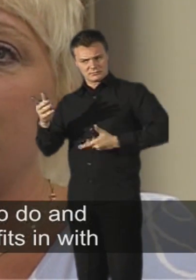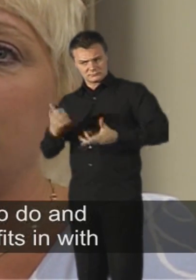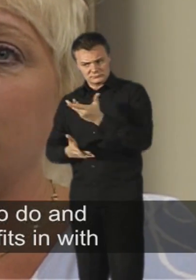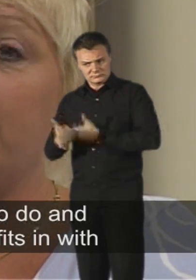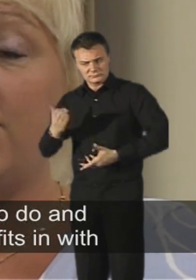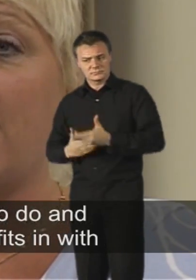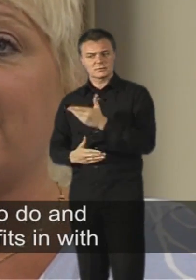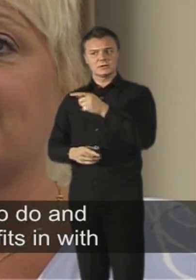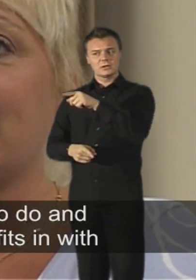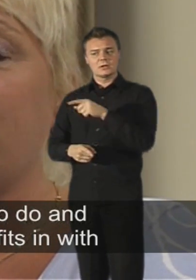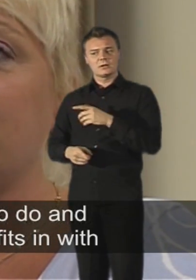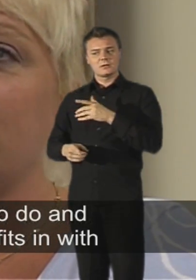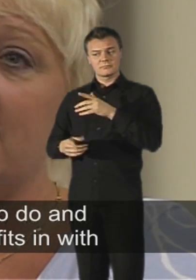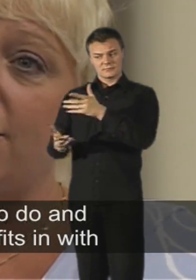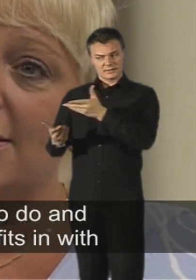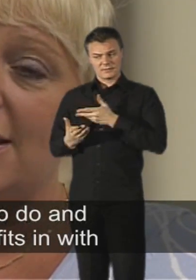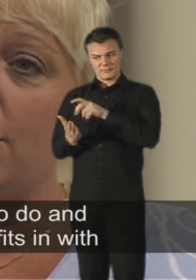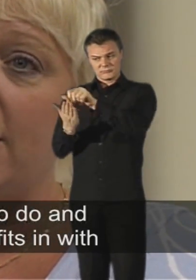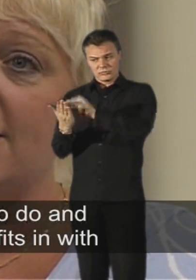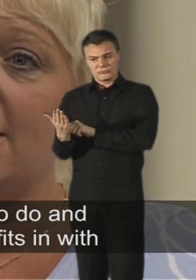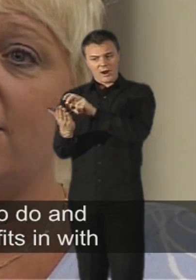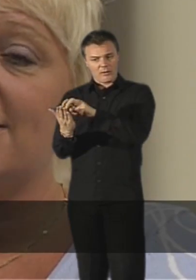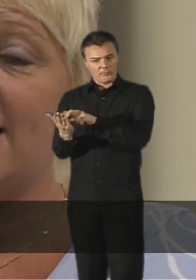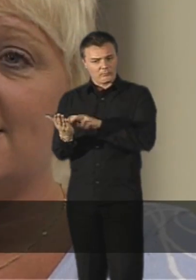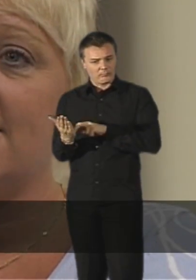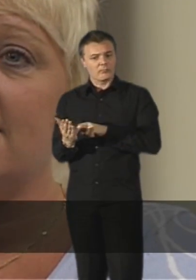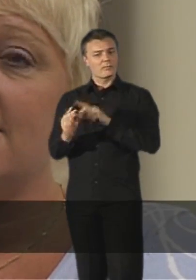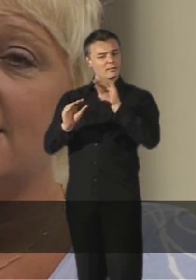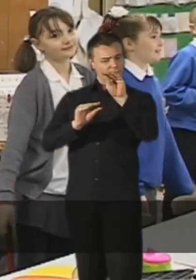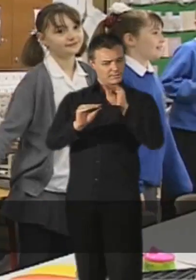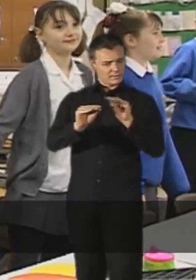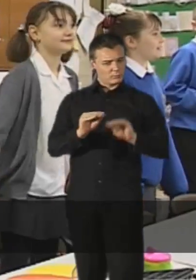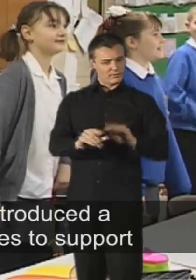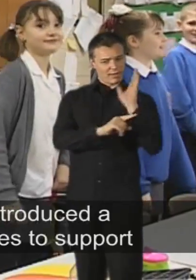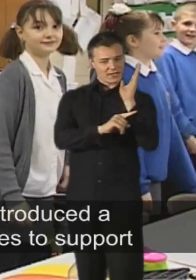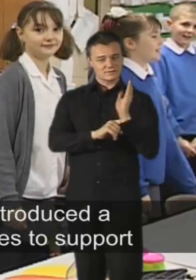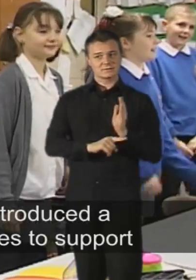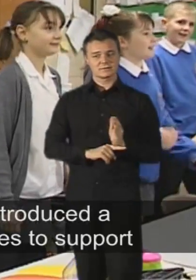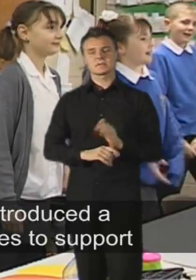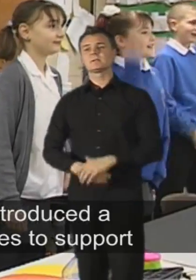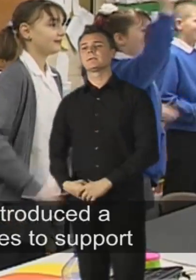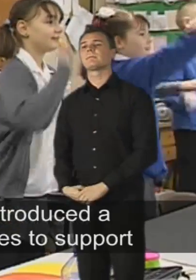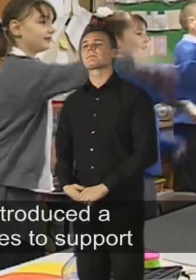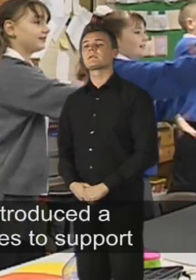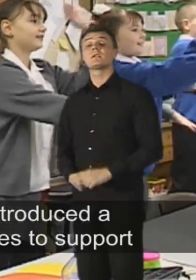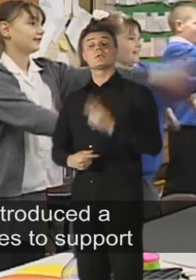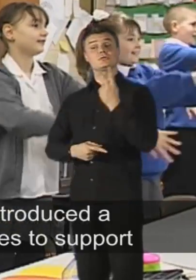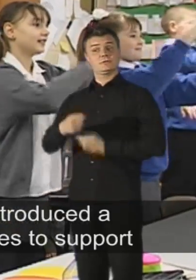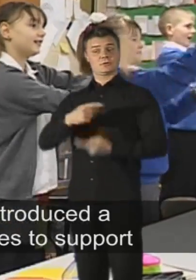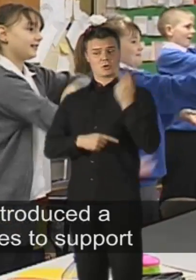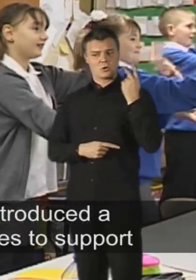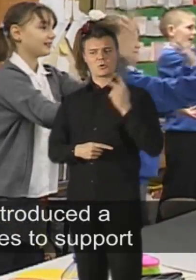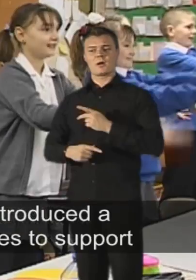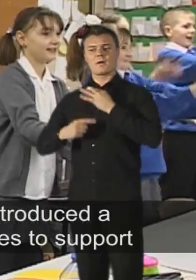to do, and we work on that together so that it fits in with Stephanie's lessons. 2 years ago, a physiotherapist